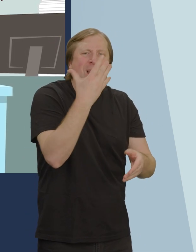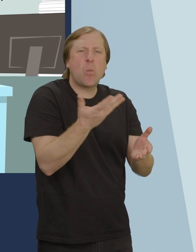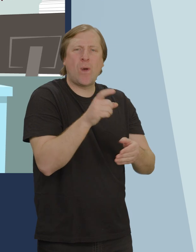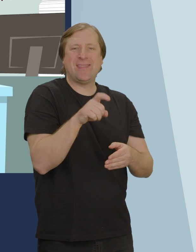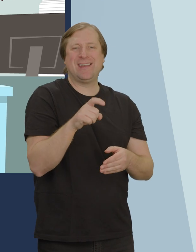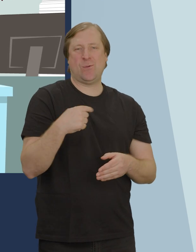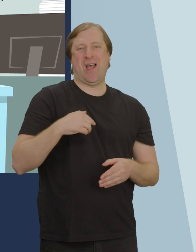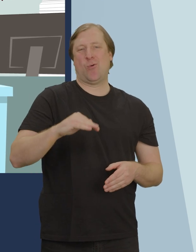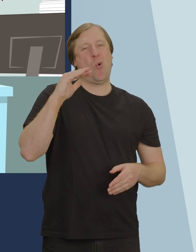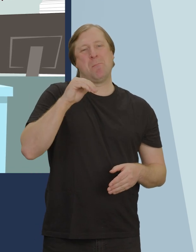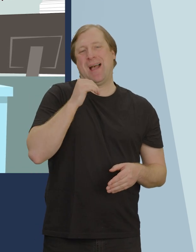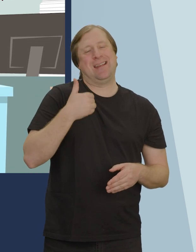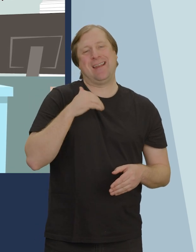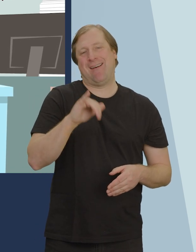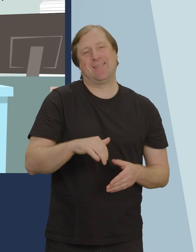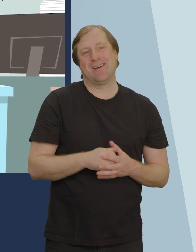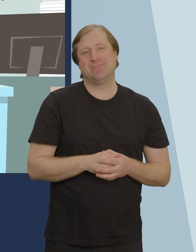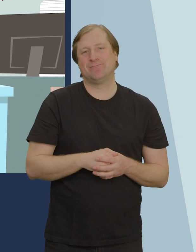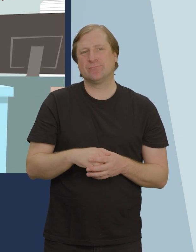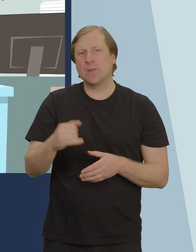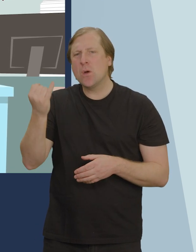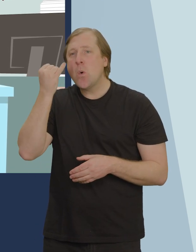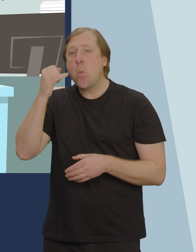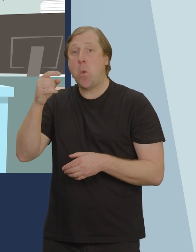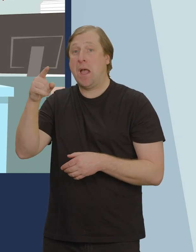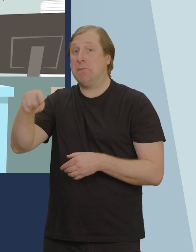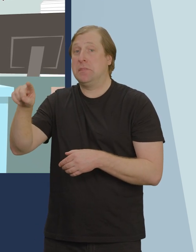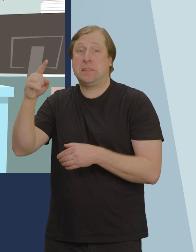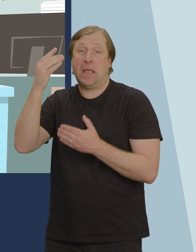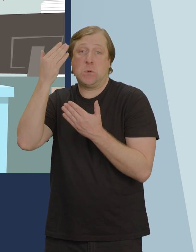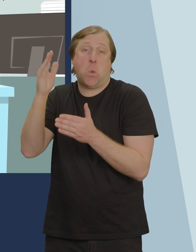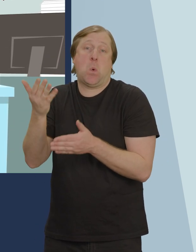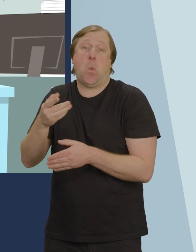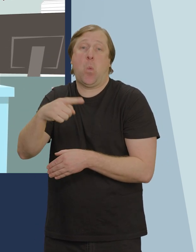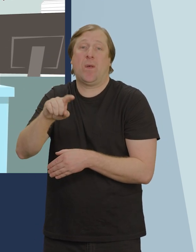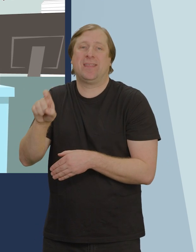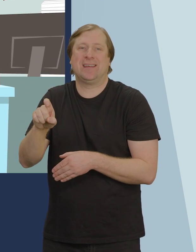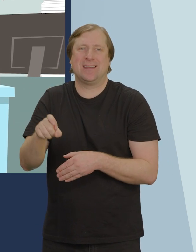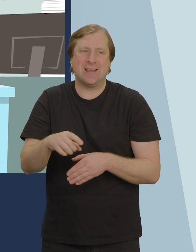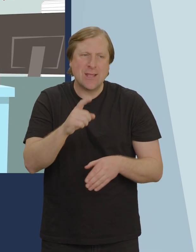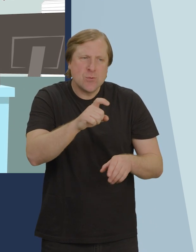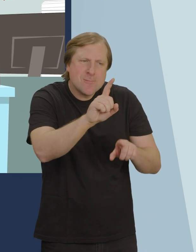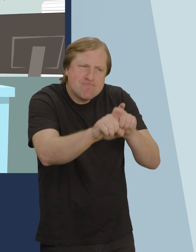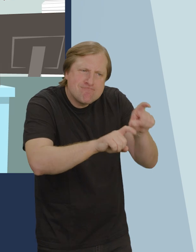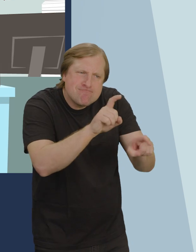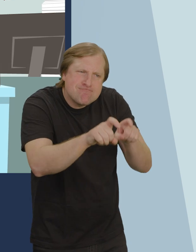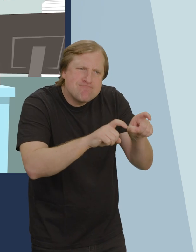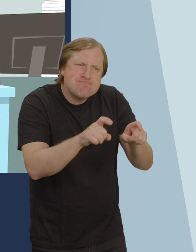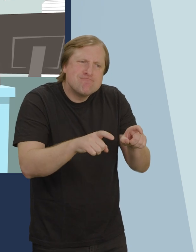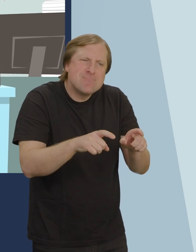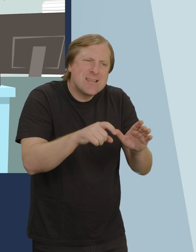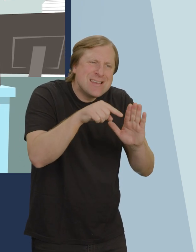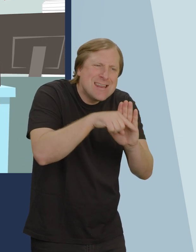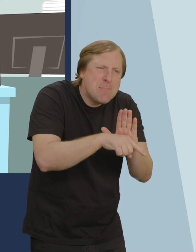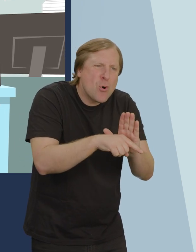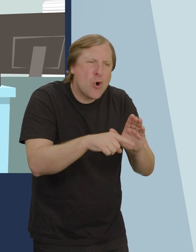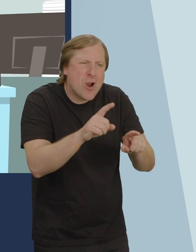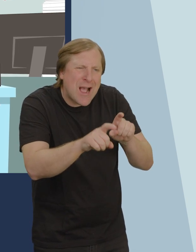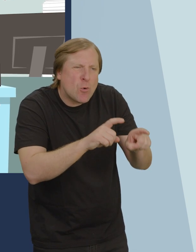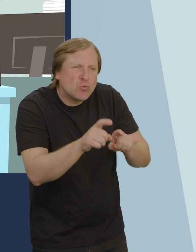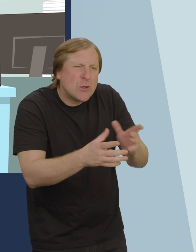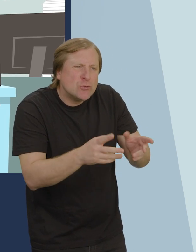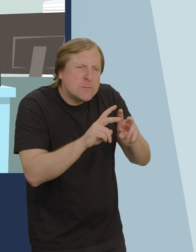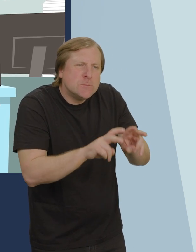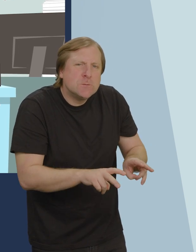didn't have that growing up. And what if they don't know what they need? Then you keep asking questions and dig deeper